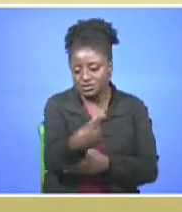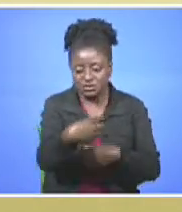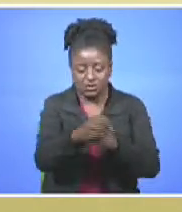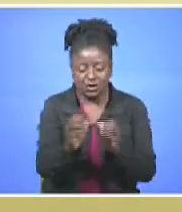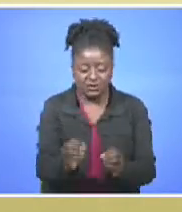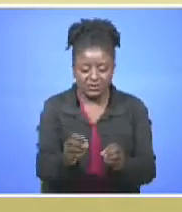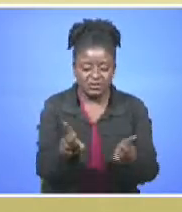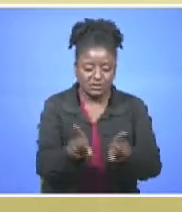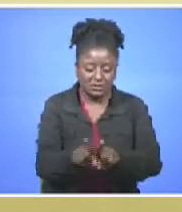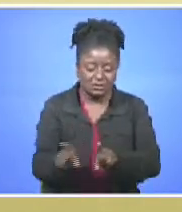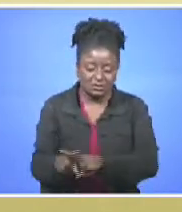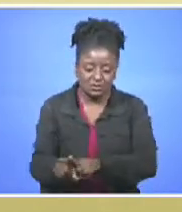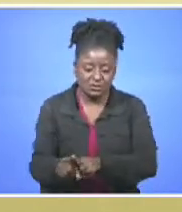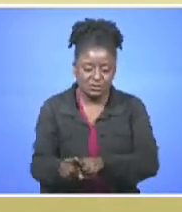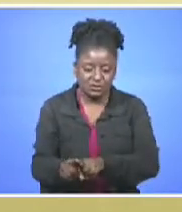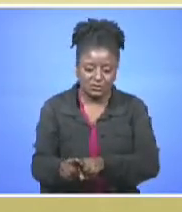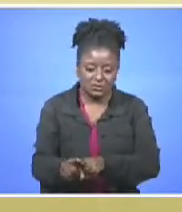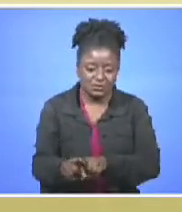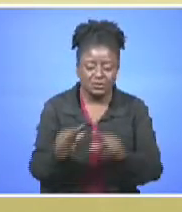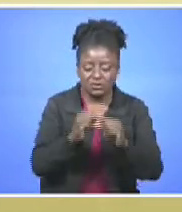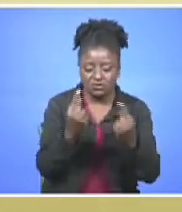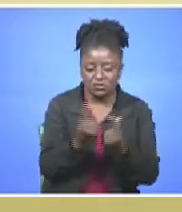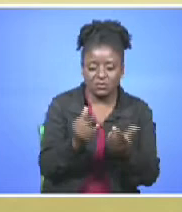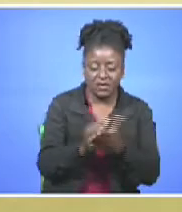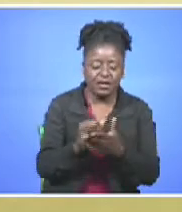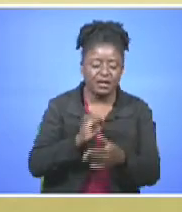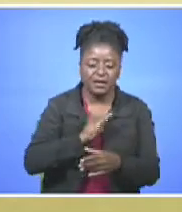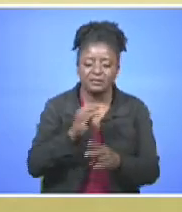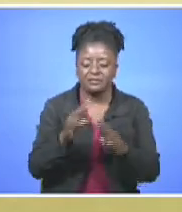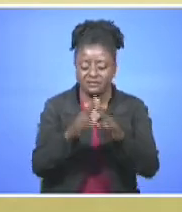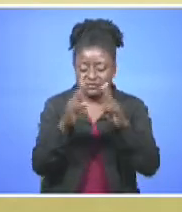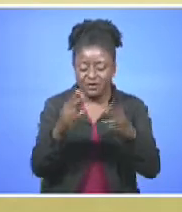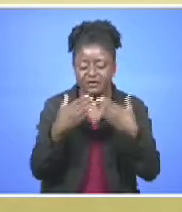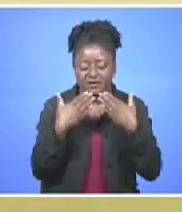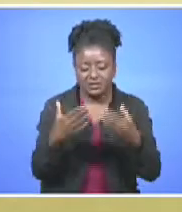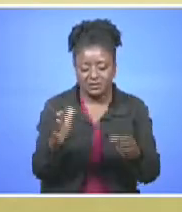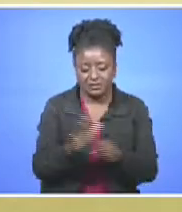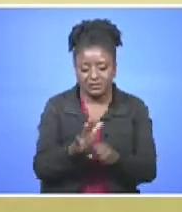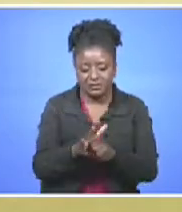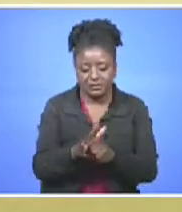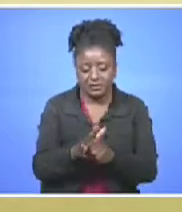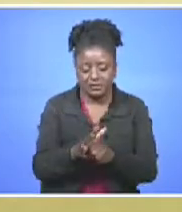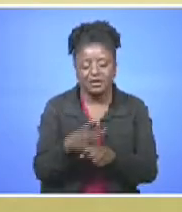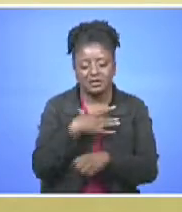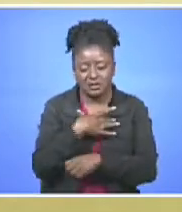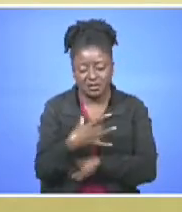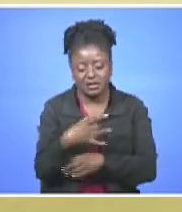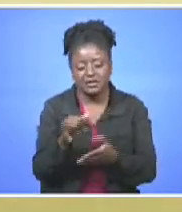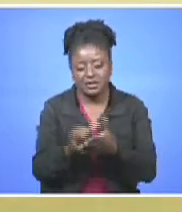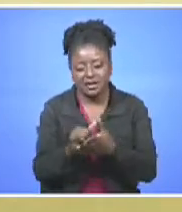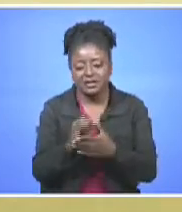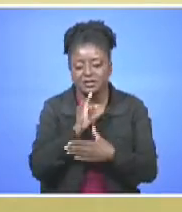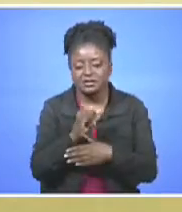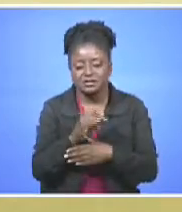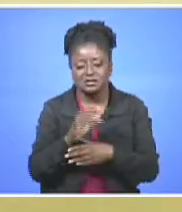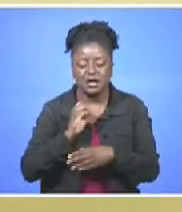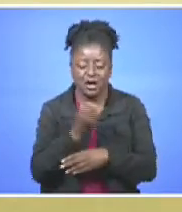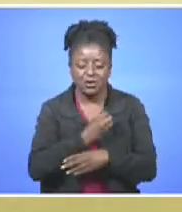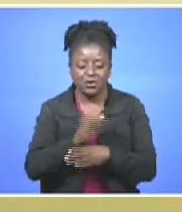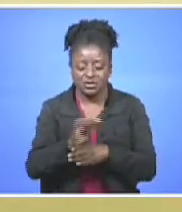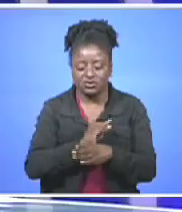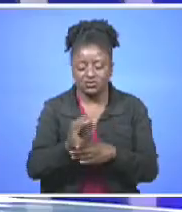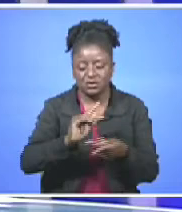as and a group that I'm very grateful and impressed with, and that being our industry